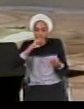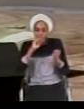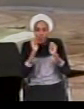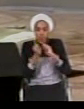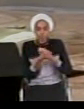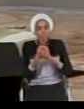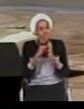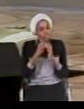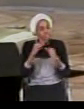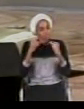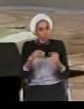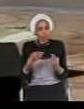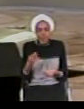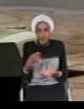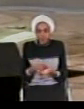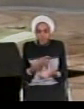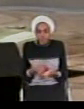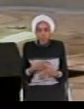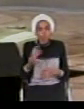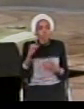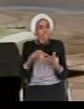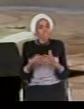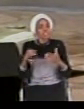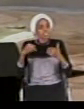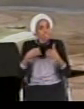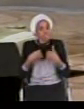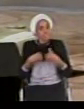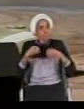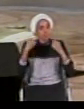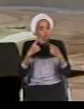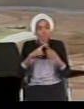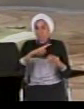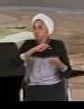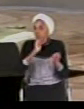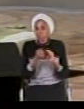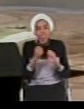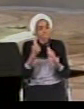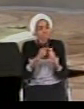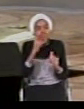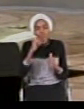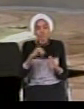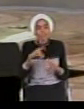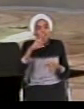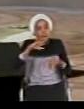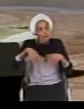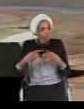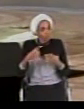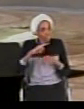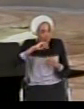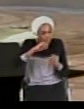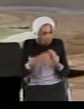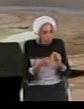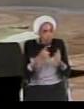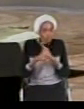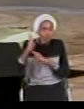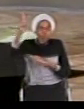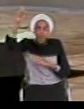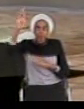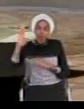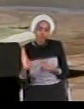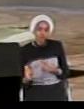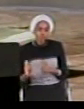the power of the gospel. It has the power to turn everyone. Ye turned to God